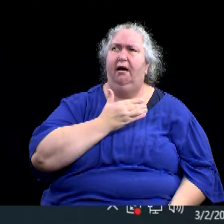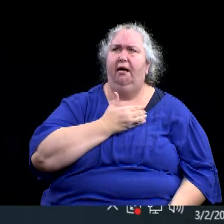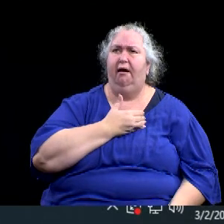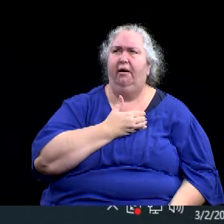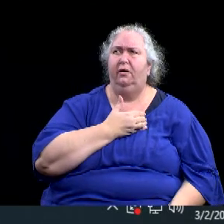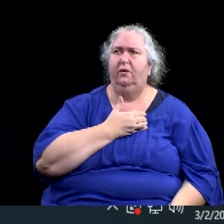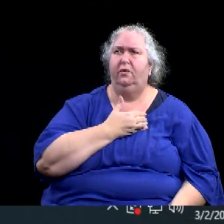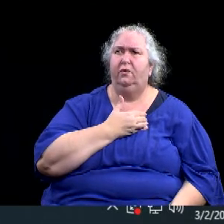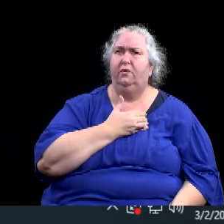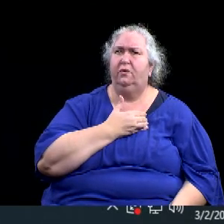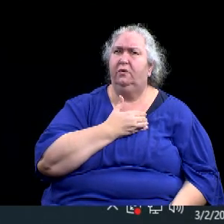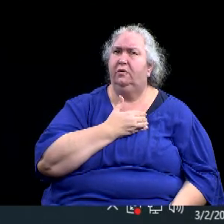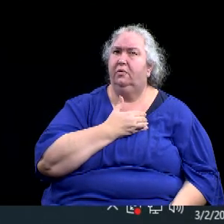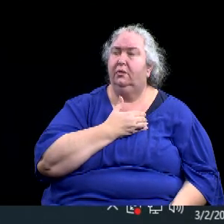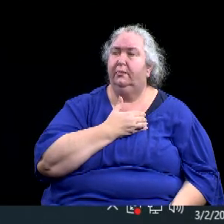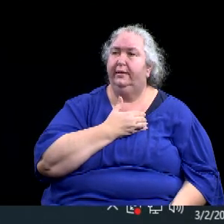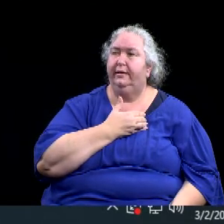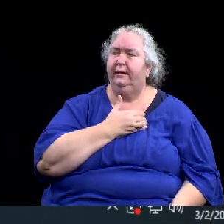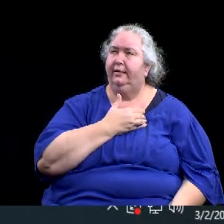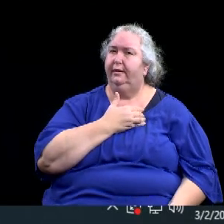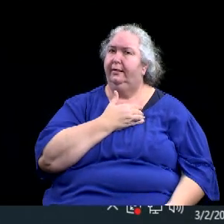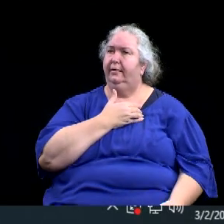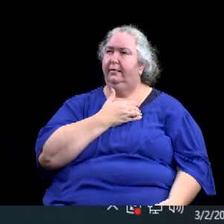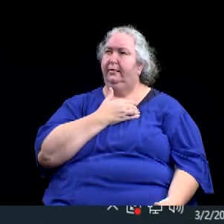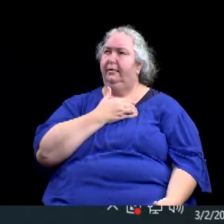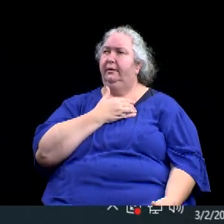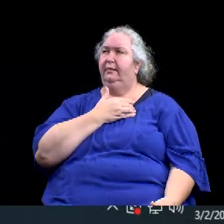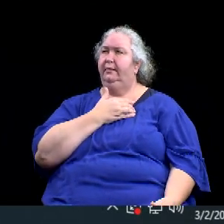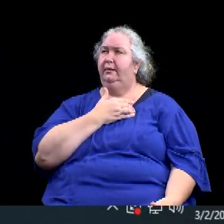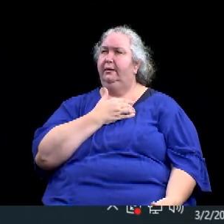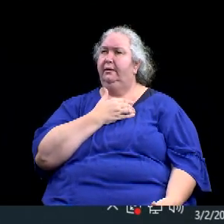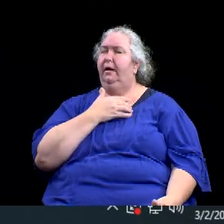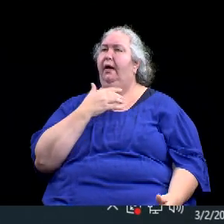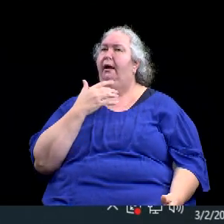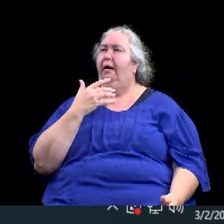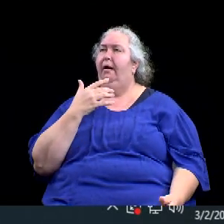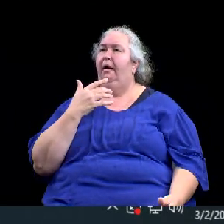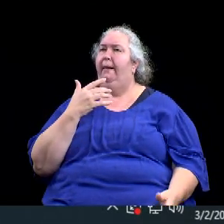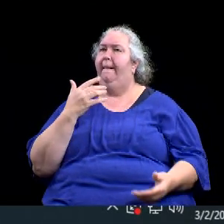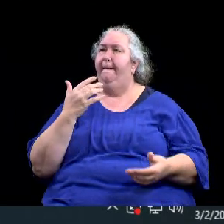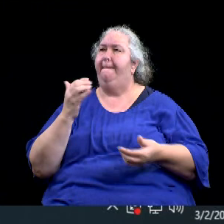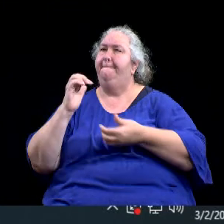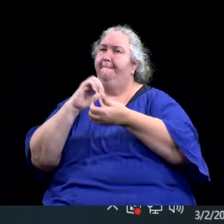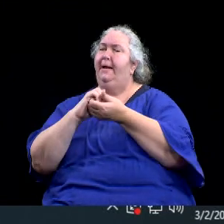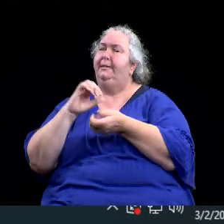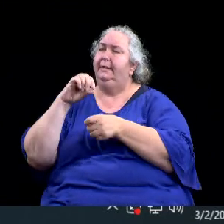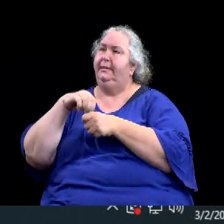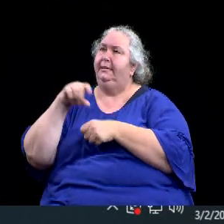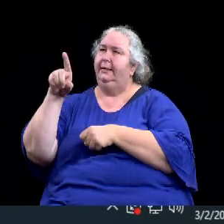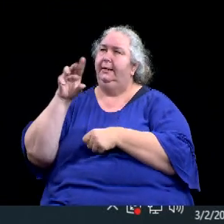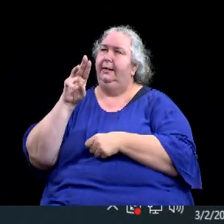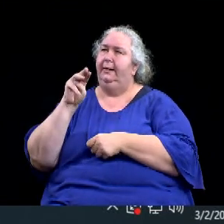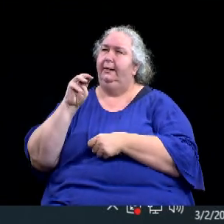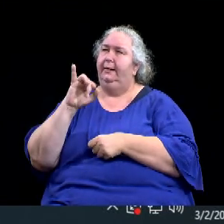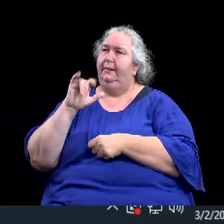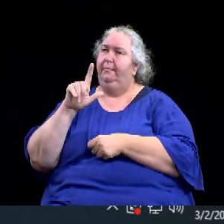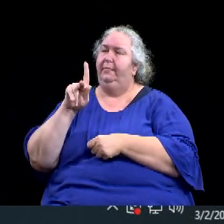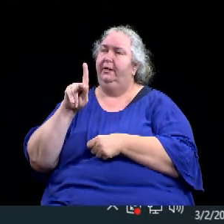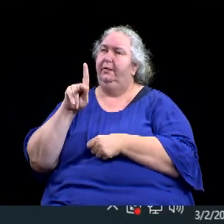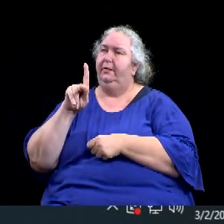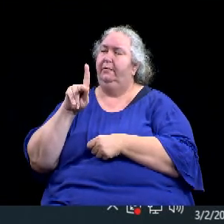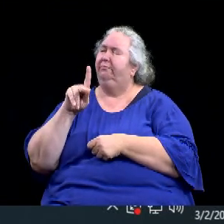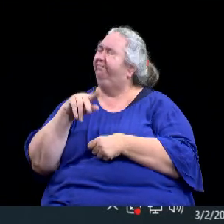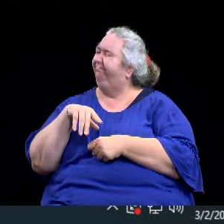in Milwaukee who are the county supervisor, which is akin to our county commissioners, and